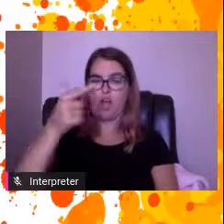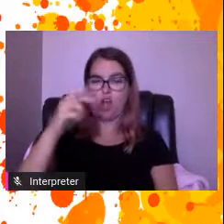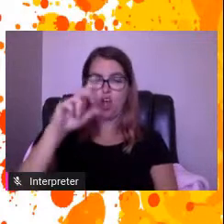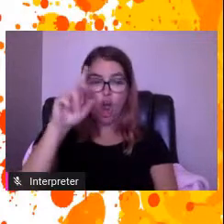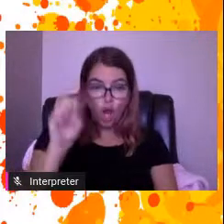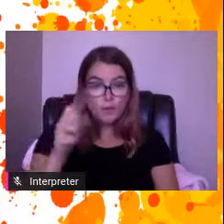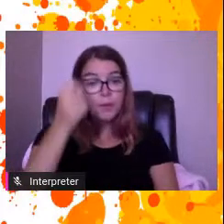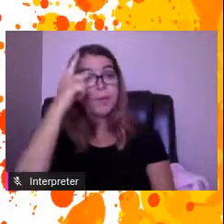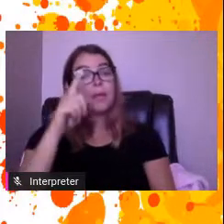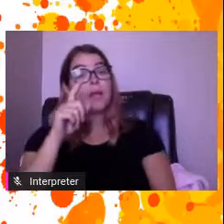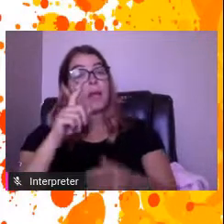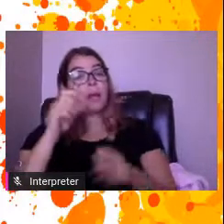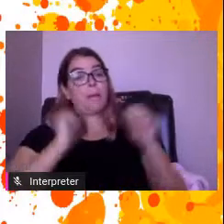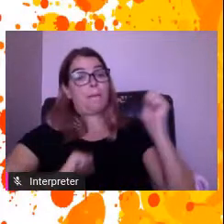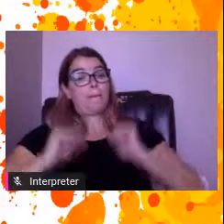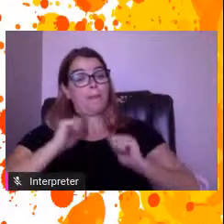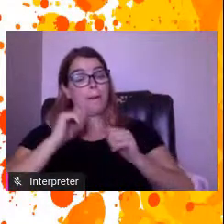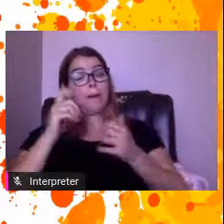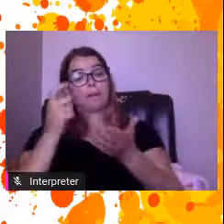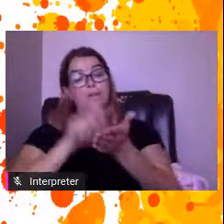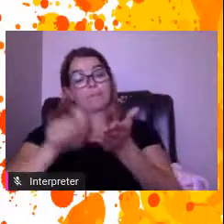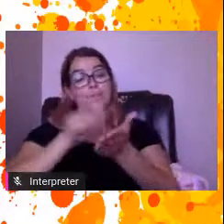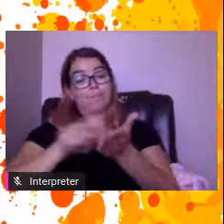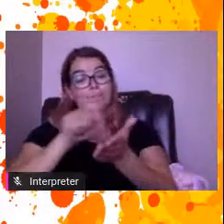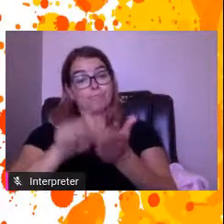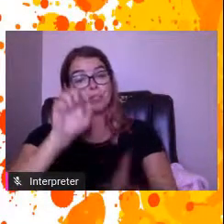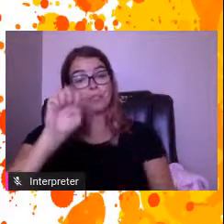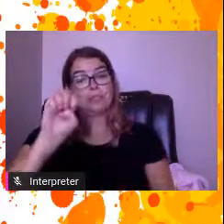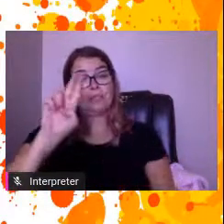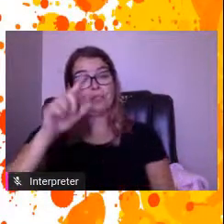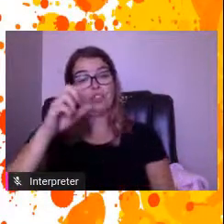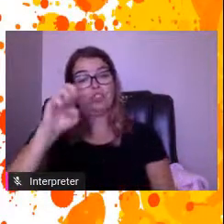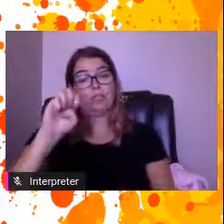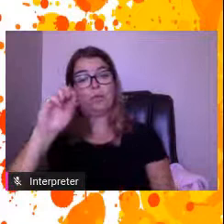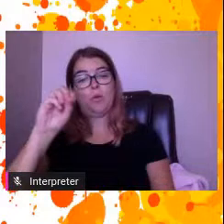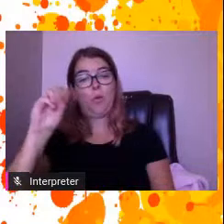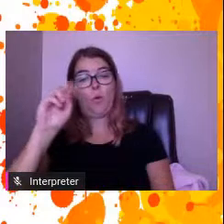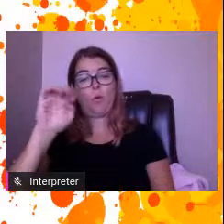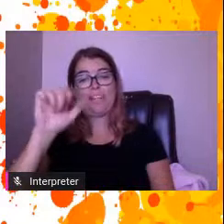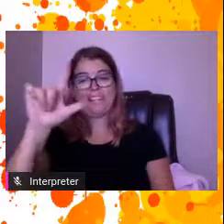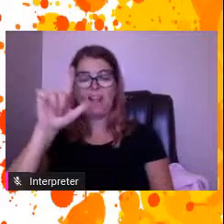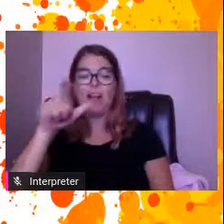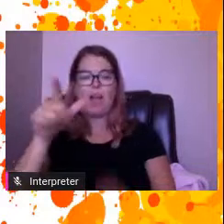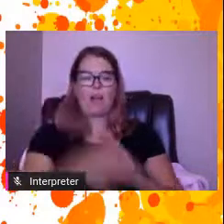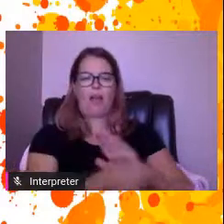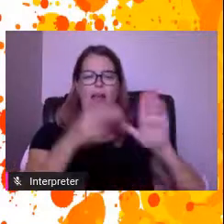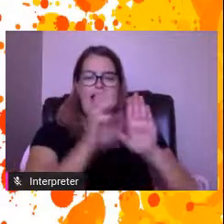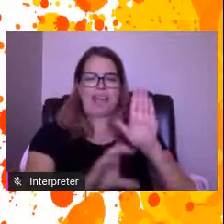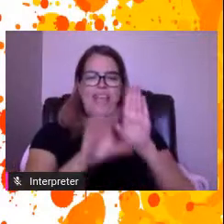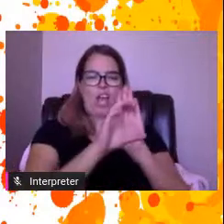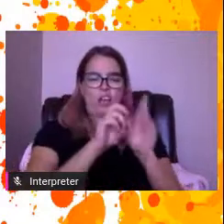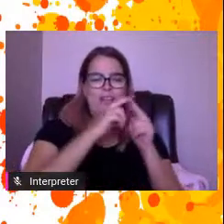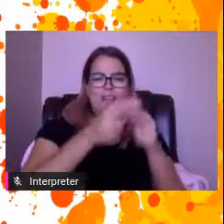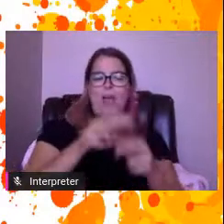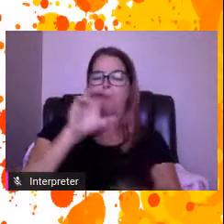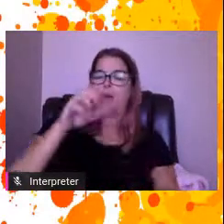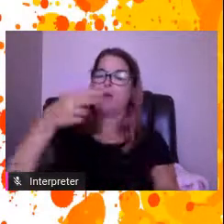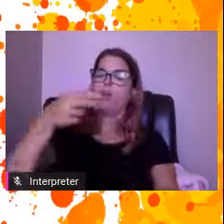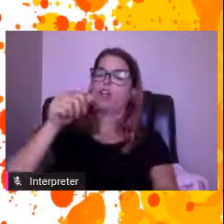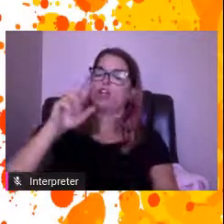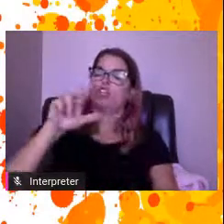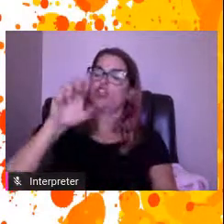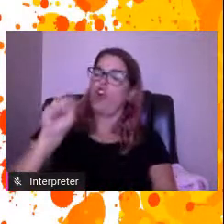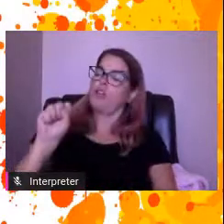playwright Eugene O'Neill created a character in his play Strange Interlude named Charles Marsden, an amalgam of the two artists'